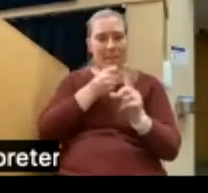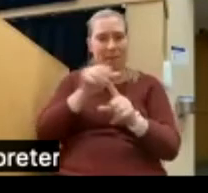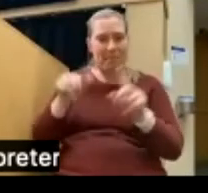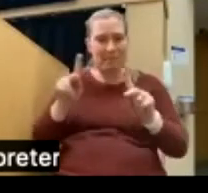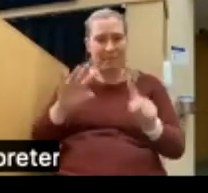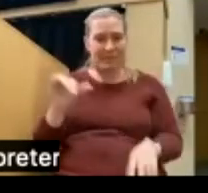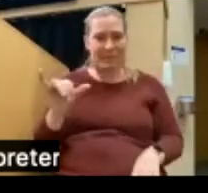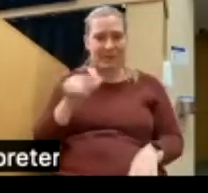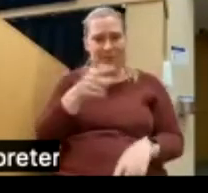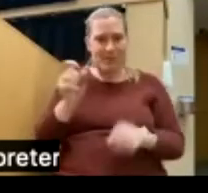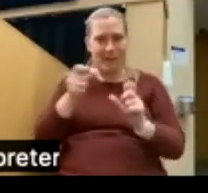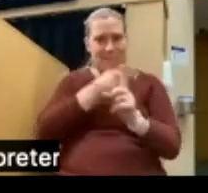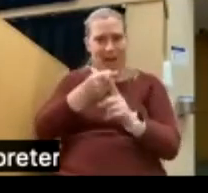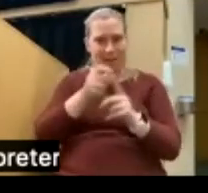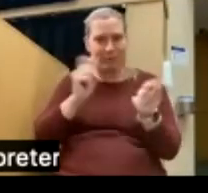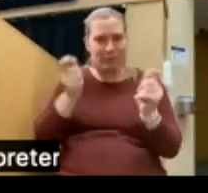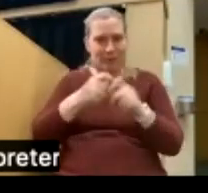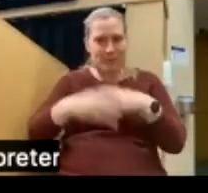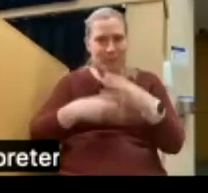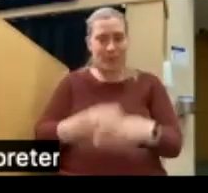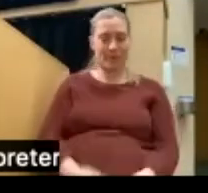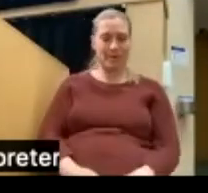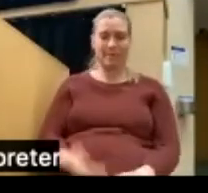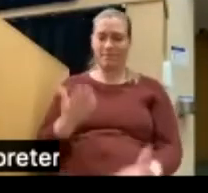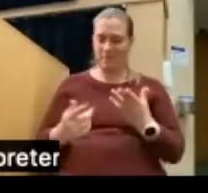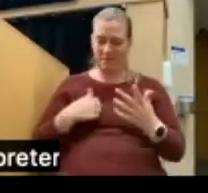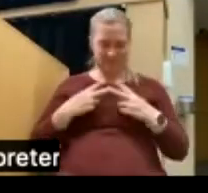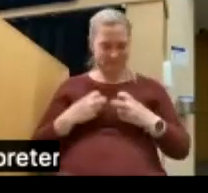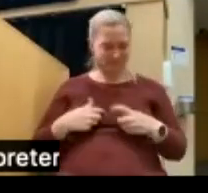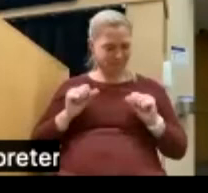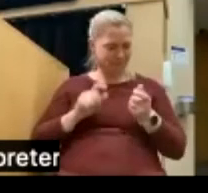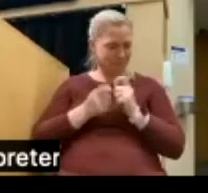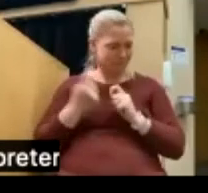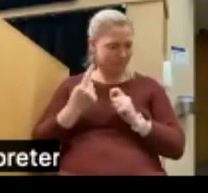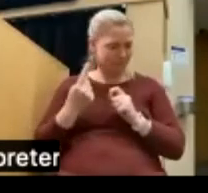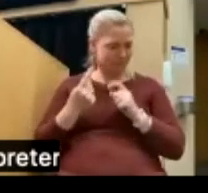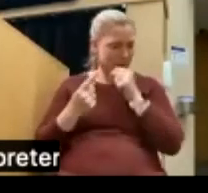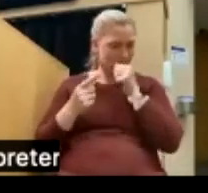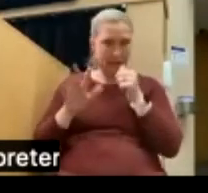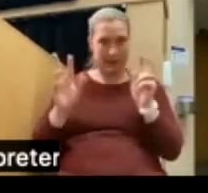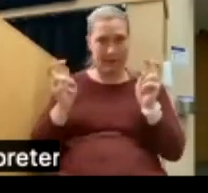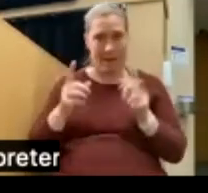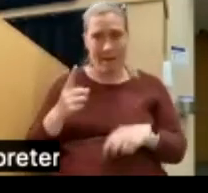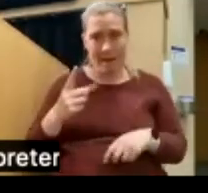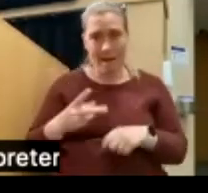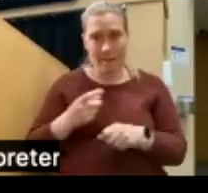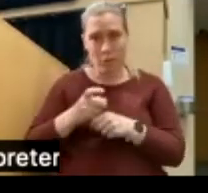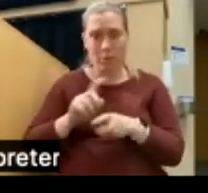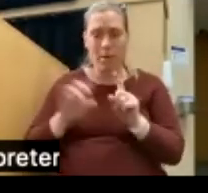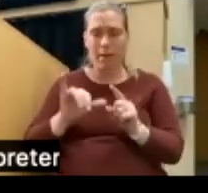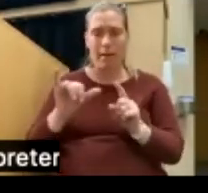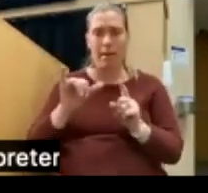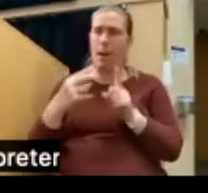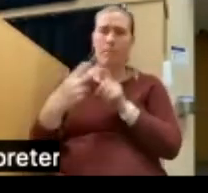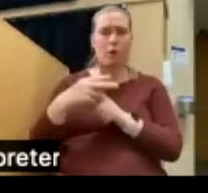So think about, is there a change I could make? Like, you know, it's somewhat half joke, but like appoint yourself chief happiness officer. Like, can